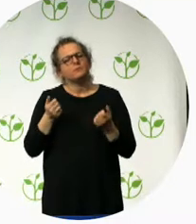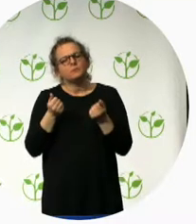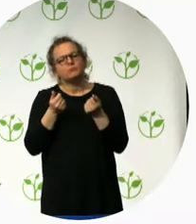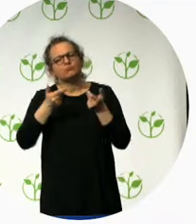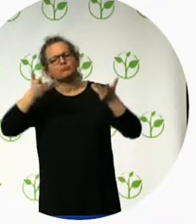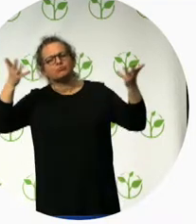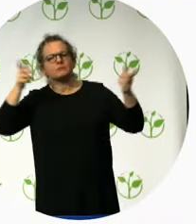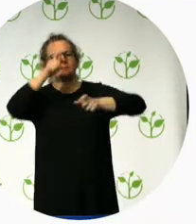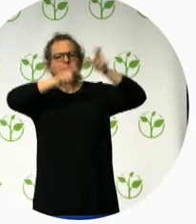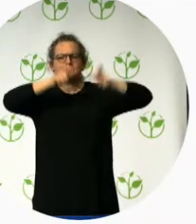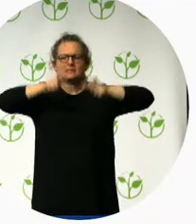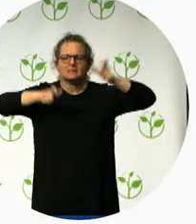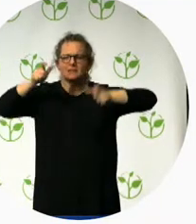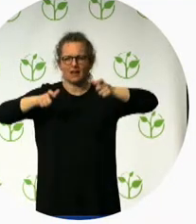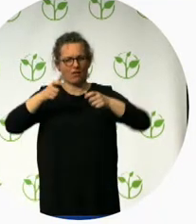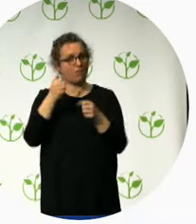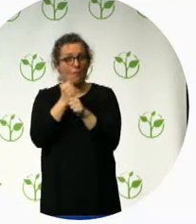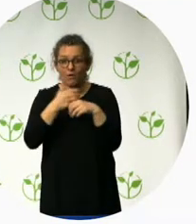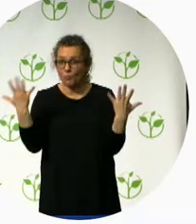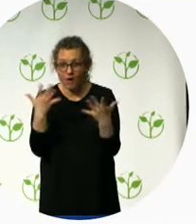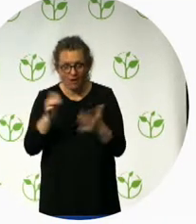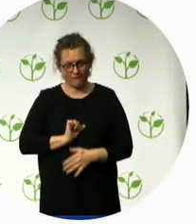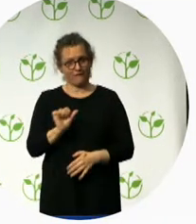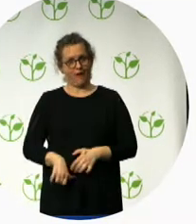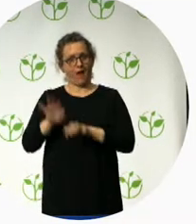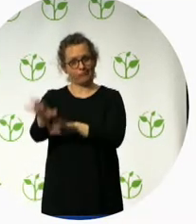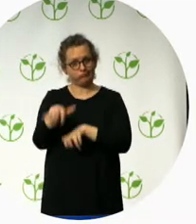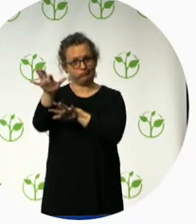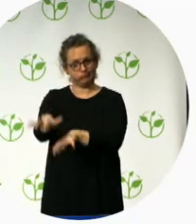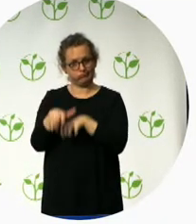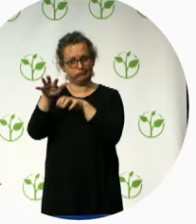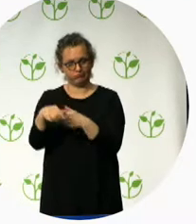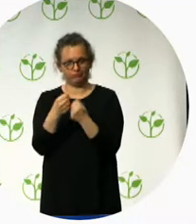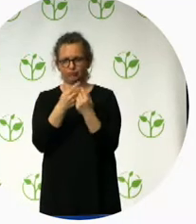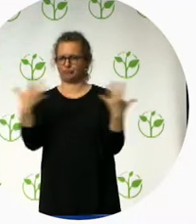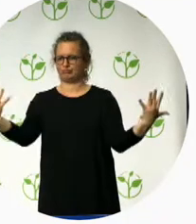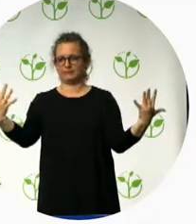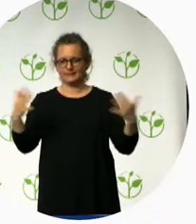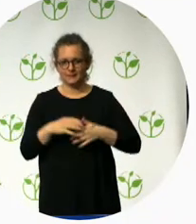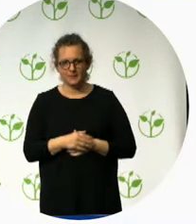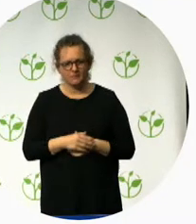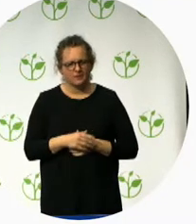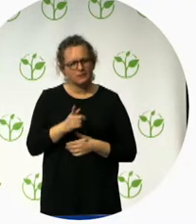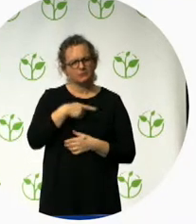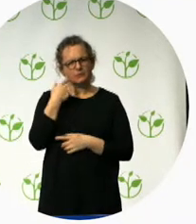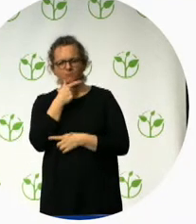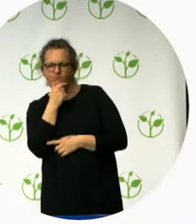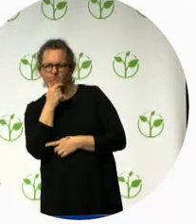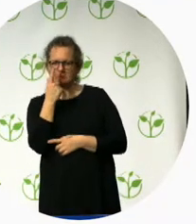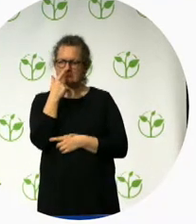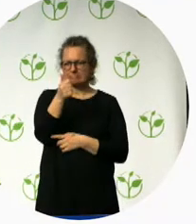very, very bad with our disability statistics, so we assume there should be about 8 to 10% of people with